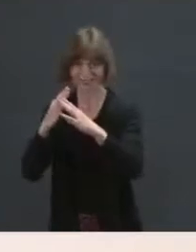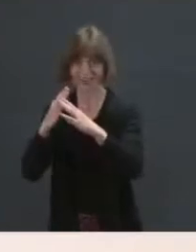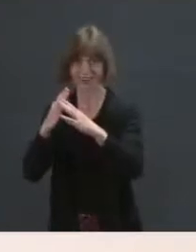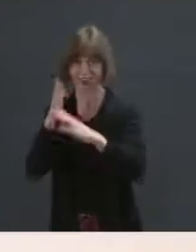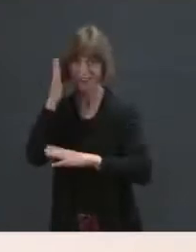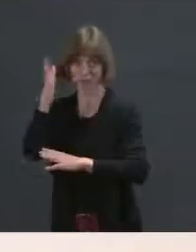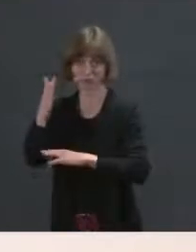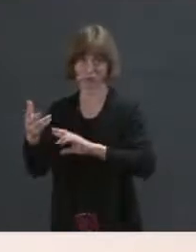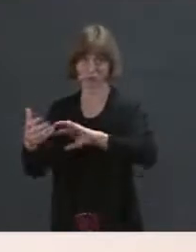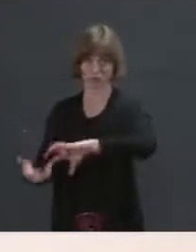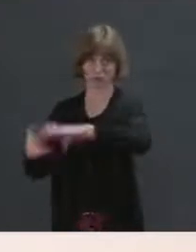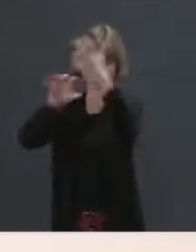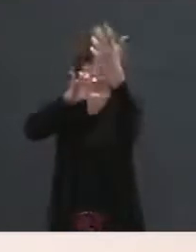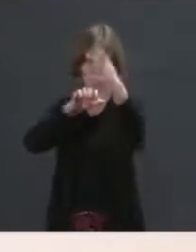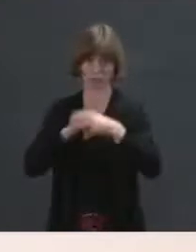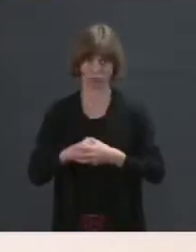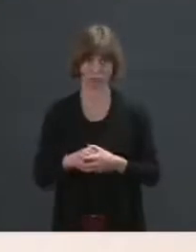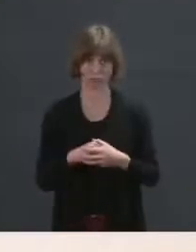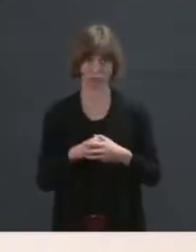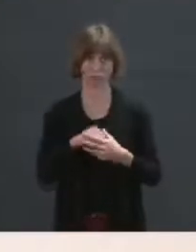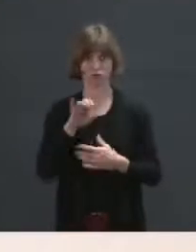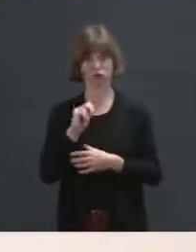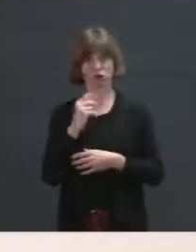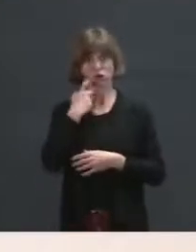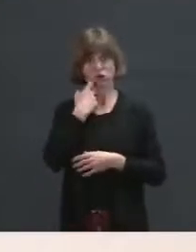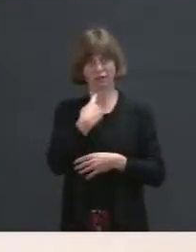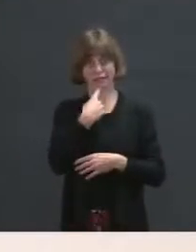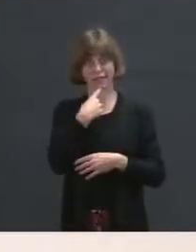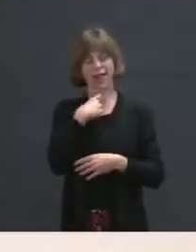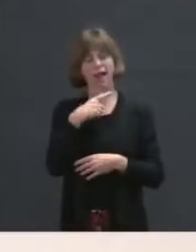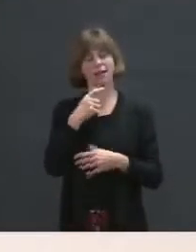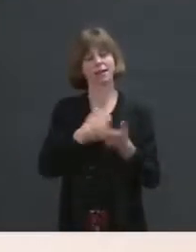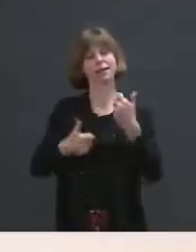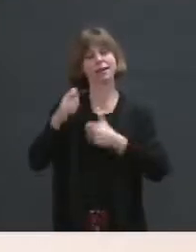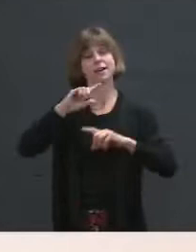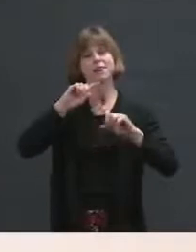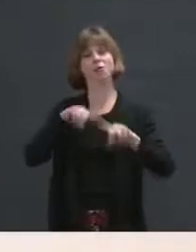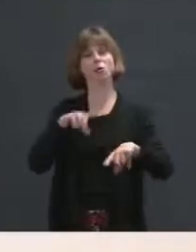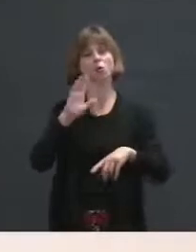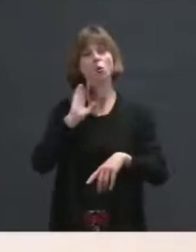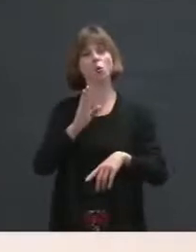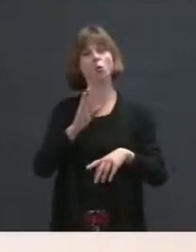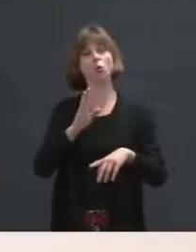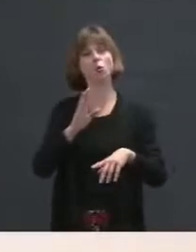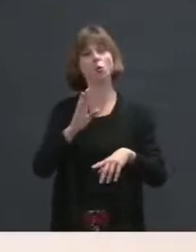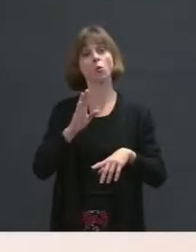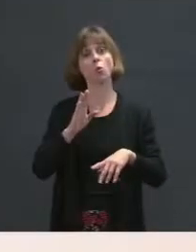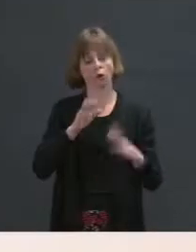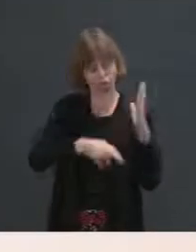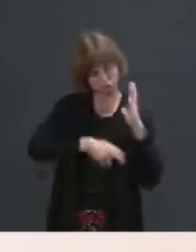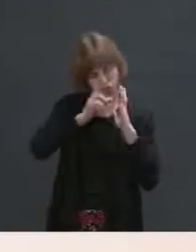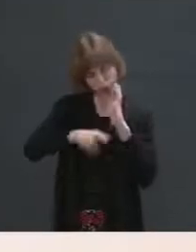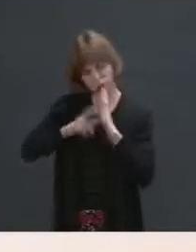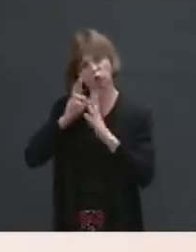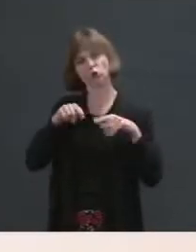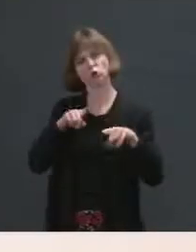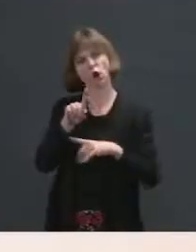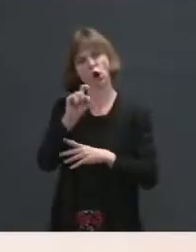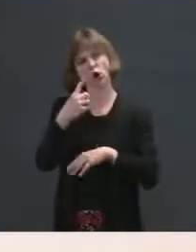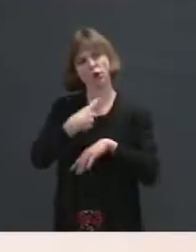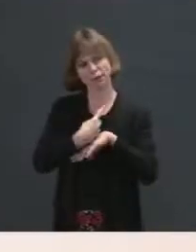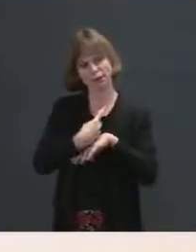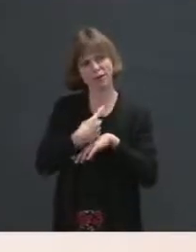problems. As Jen said, the EO the President will sign will direct immediate 100-day reviews of supply chains for 4